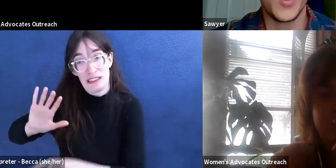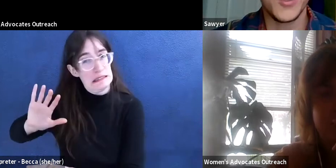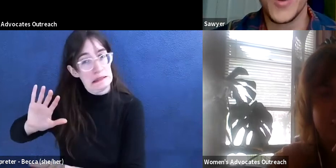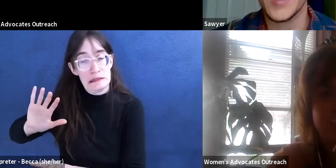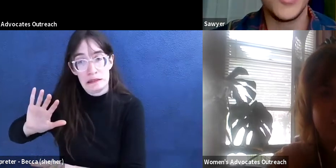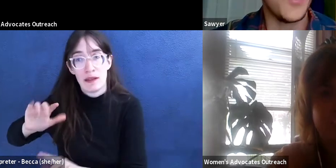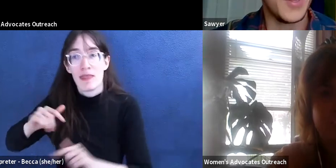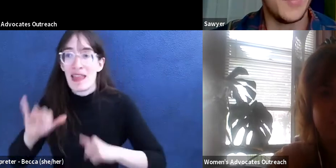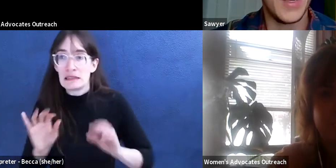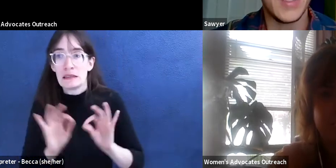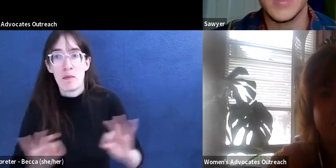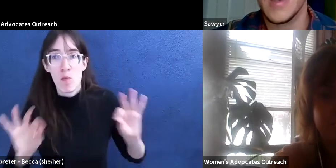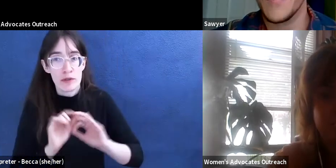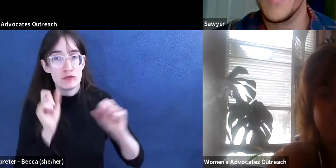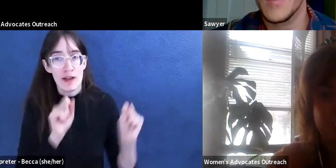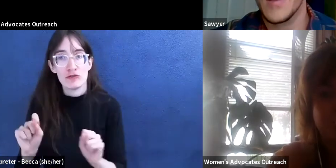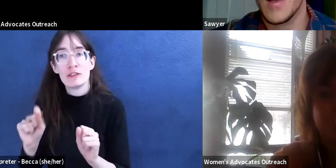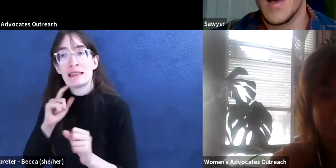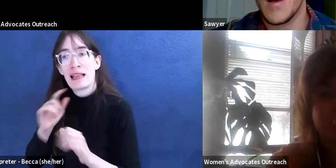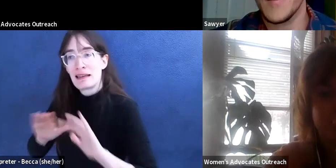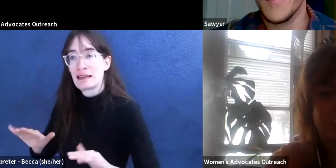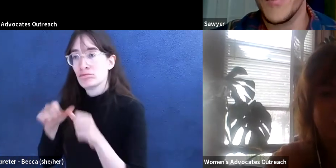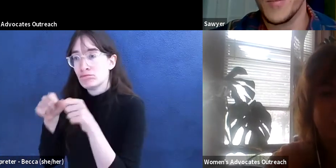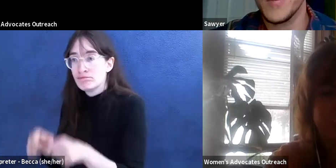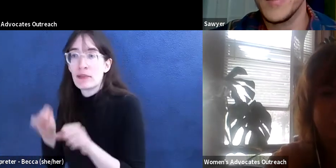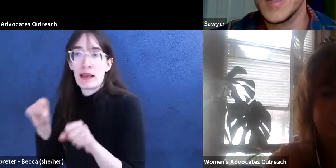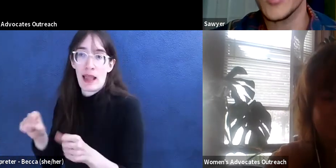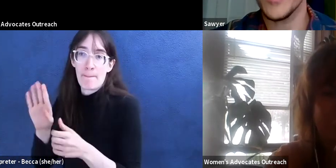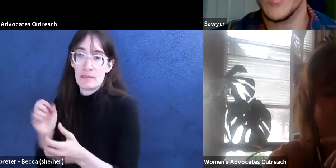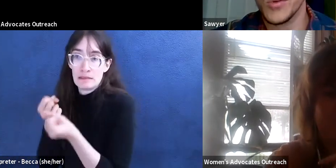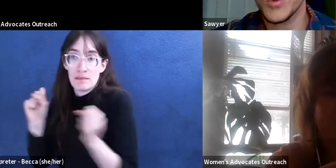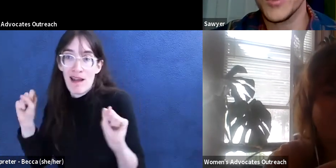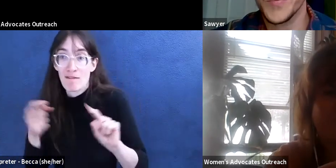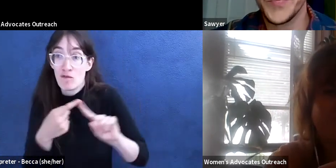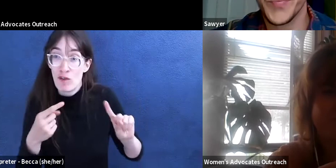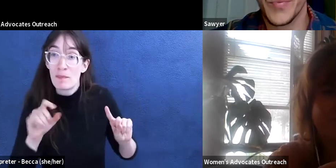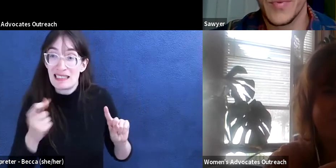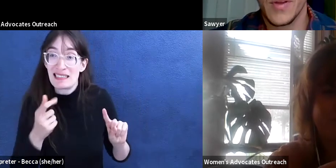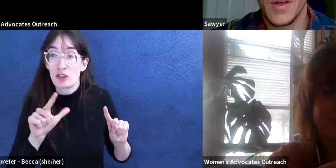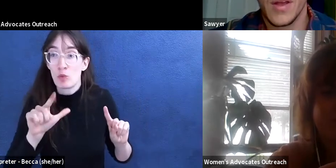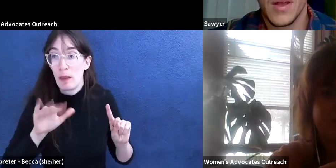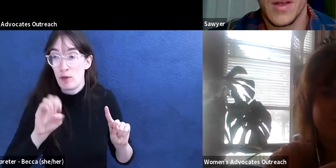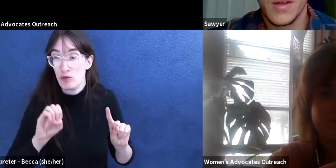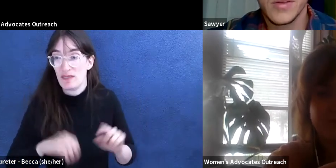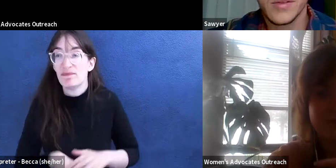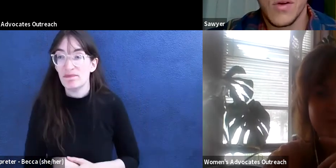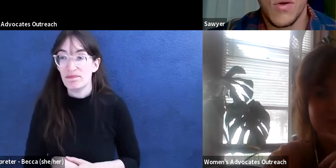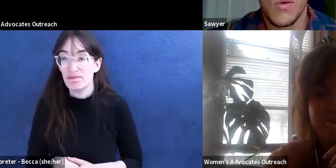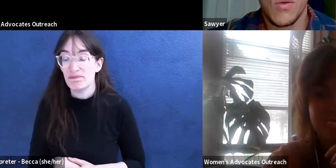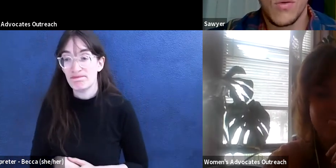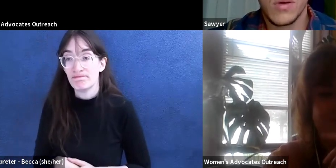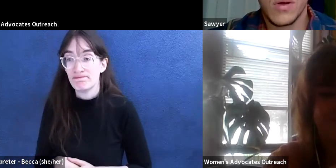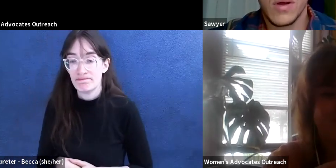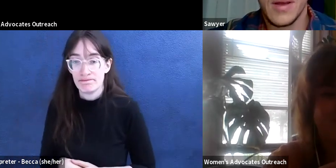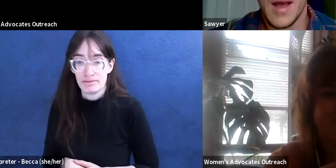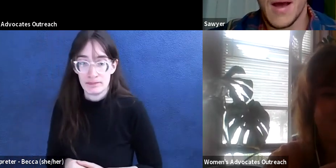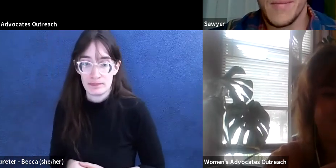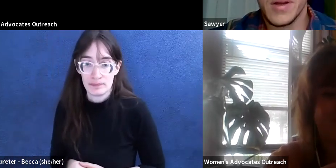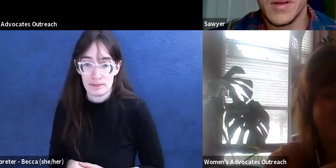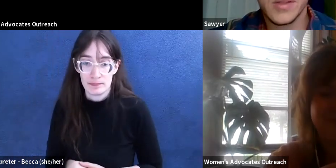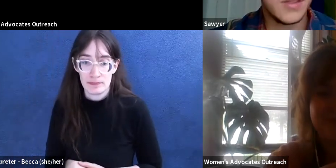rules. These are, I just mentioned some of them. But you can even like have this